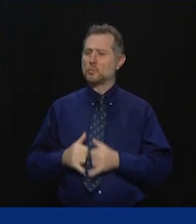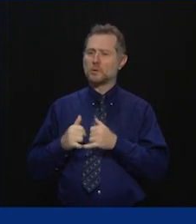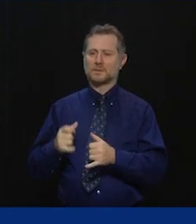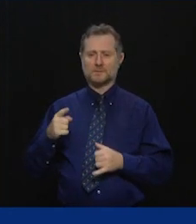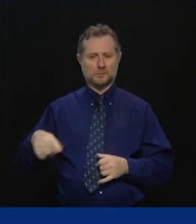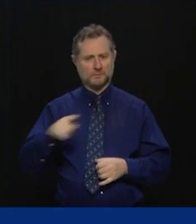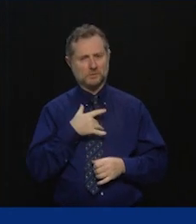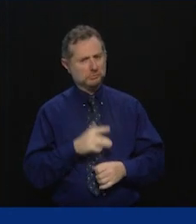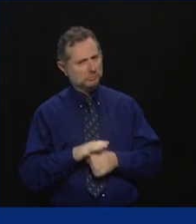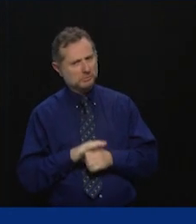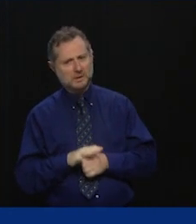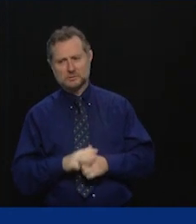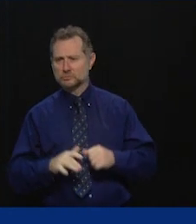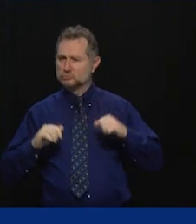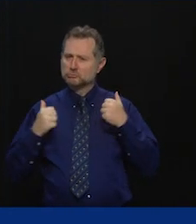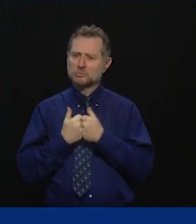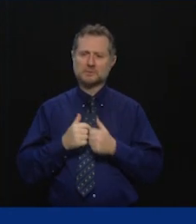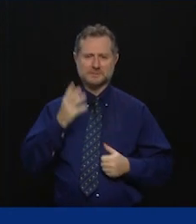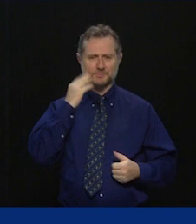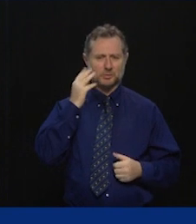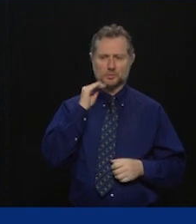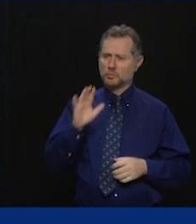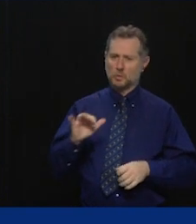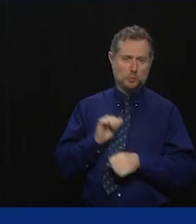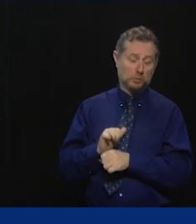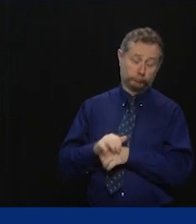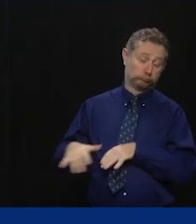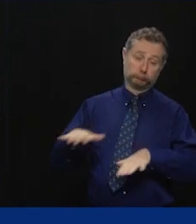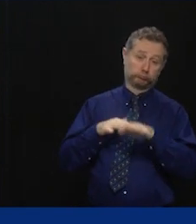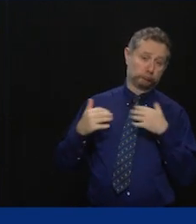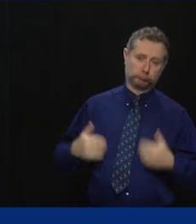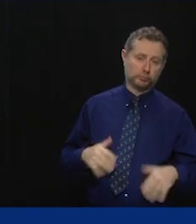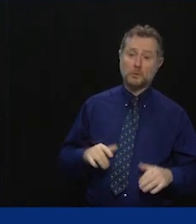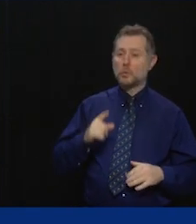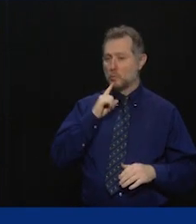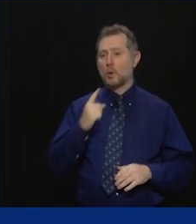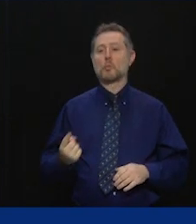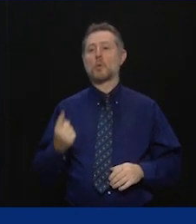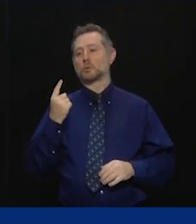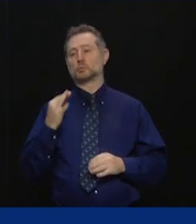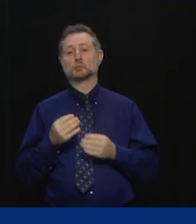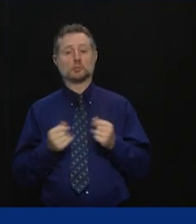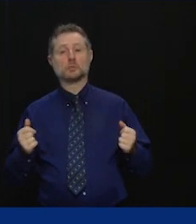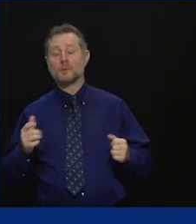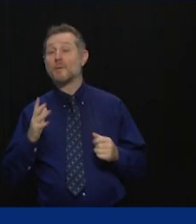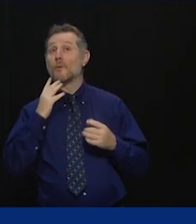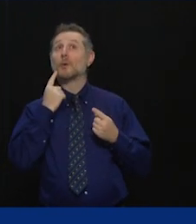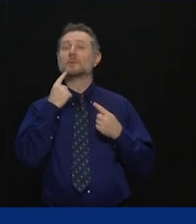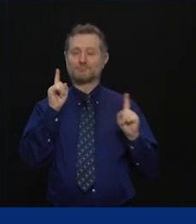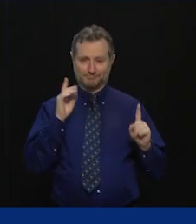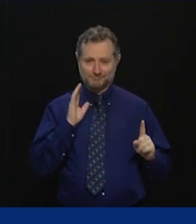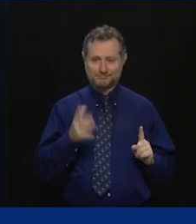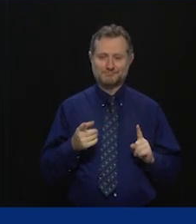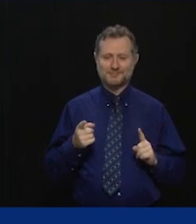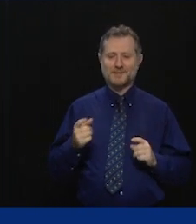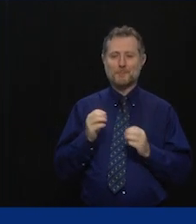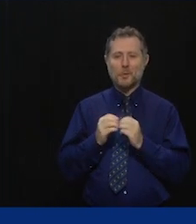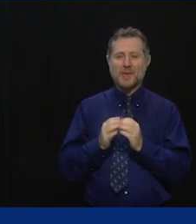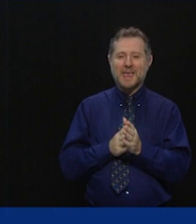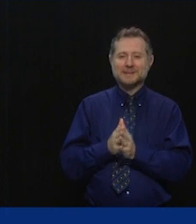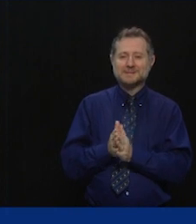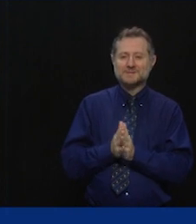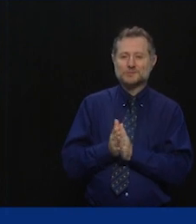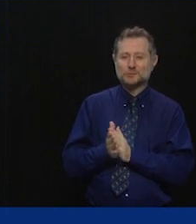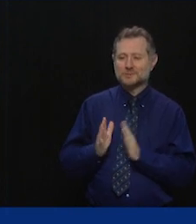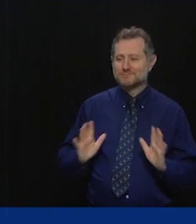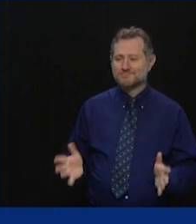under and continue to be under. And this is just one solution. I'll be announcing a whole series of initiatives that we are doing